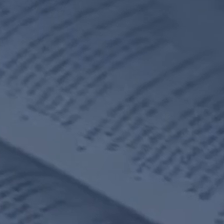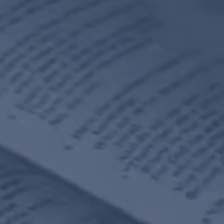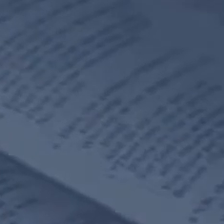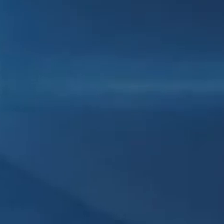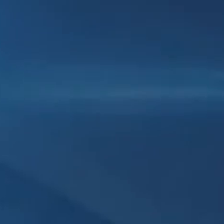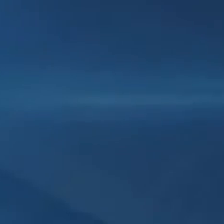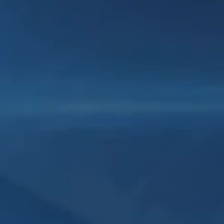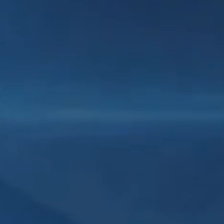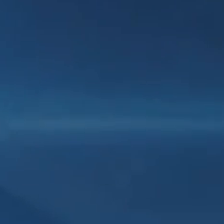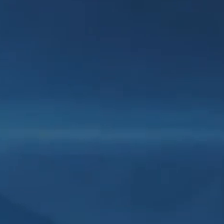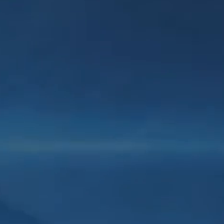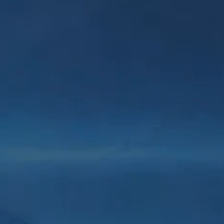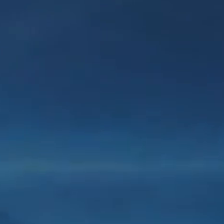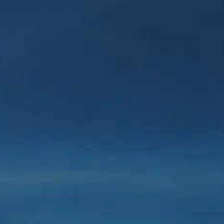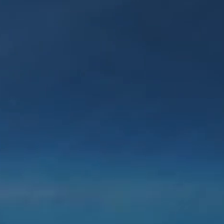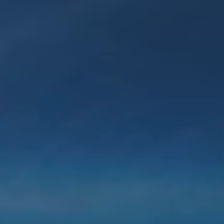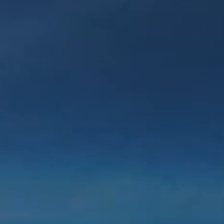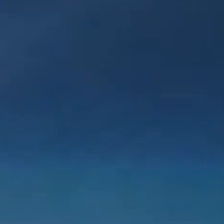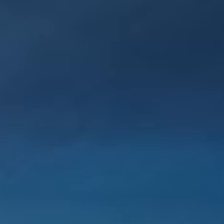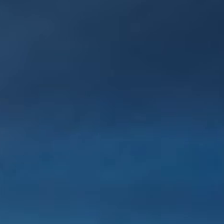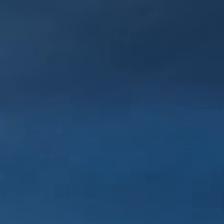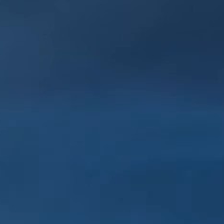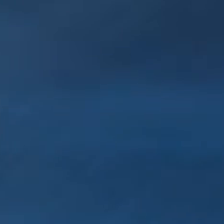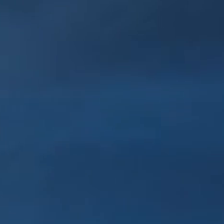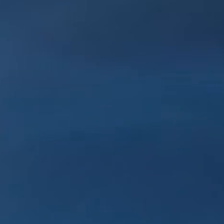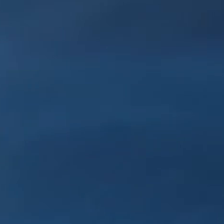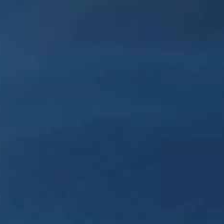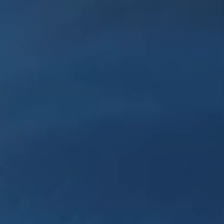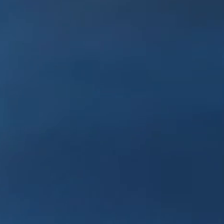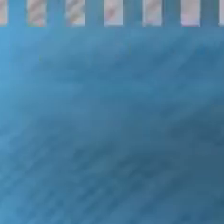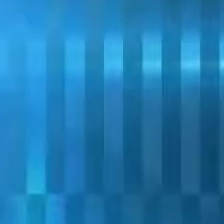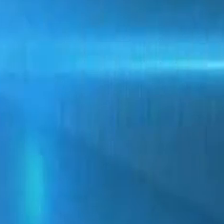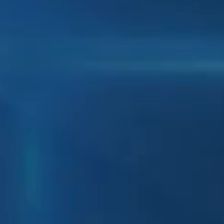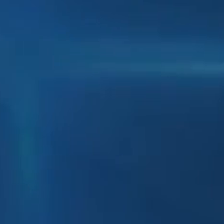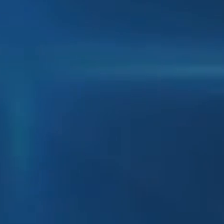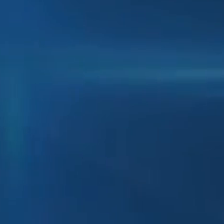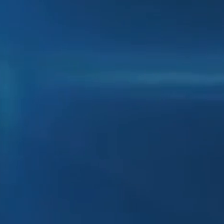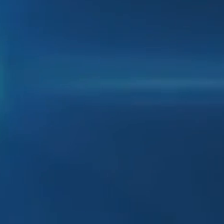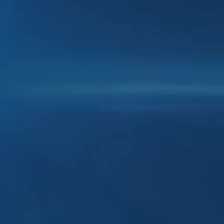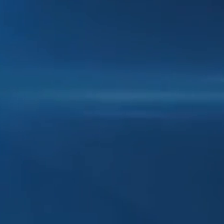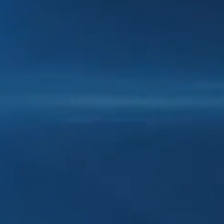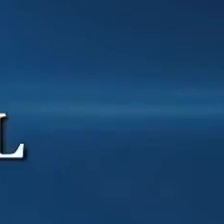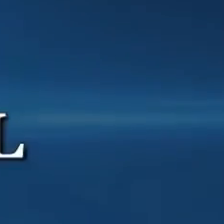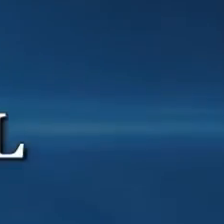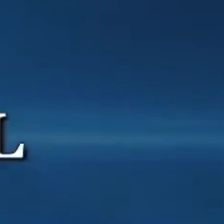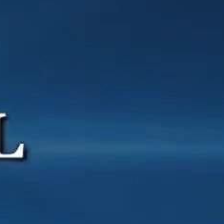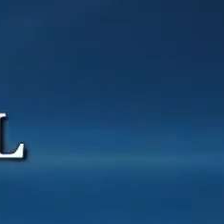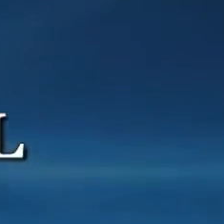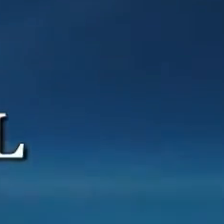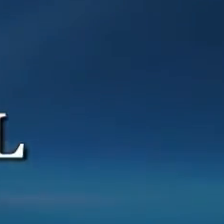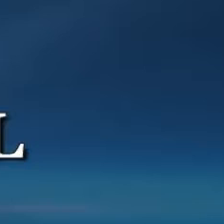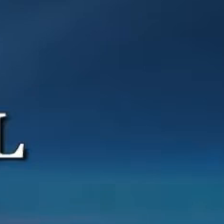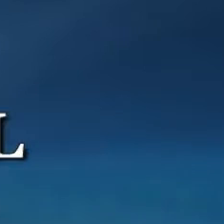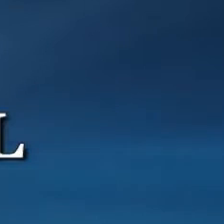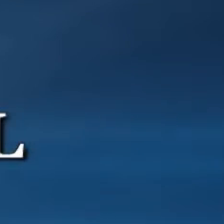mysteries beyond the azure blue. A God concealed from human sight.